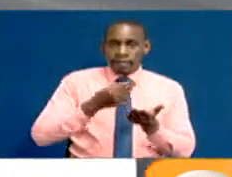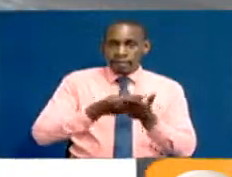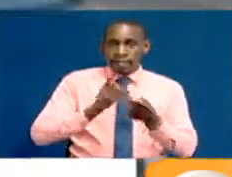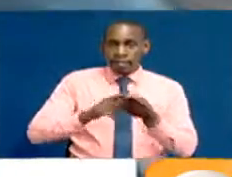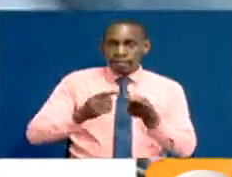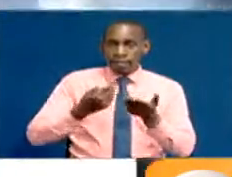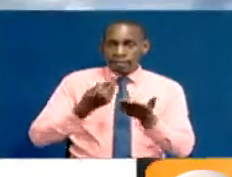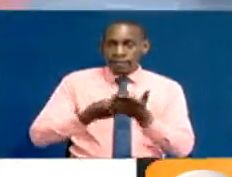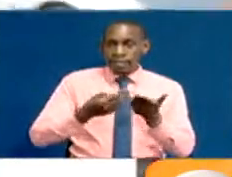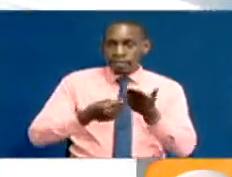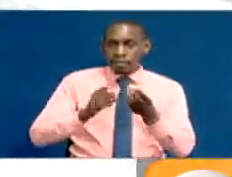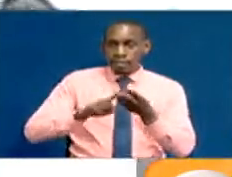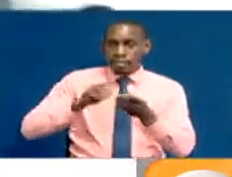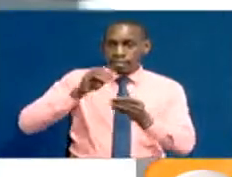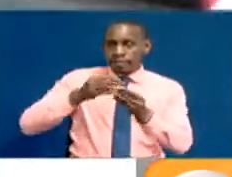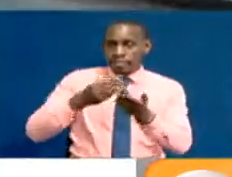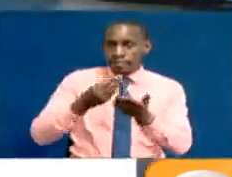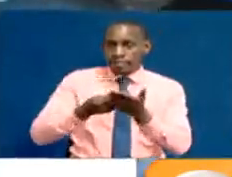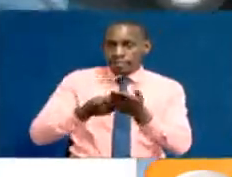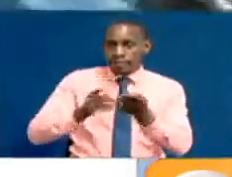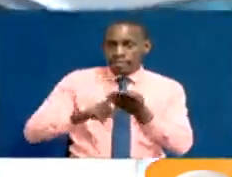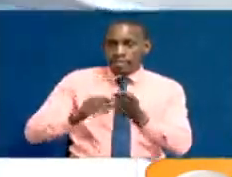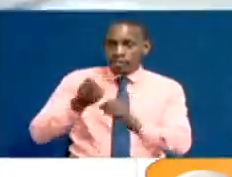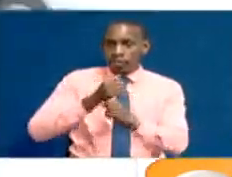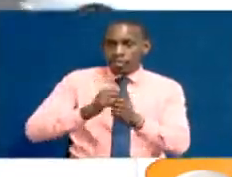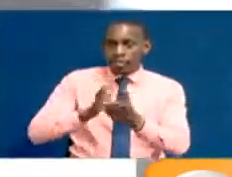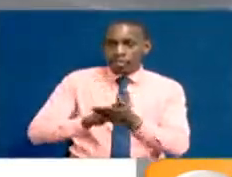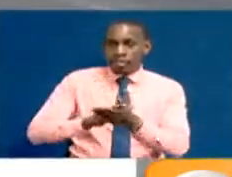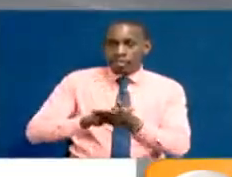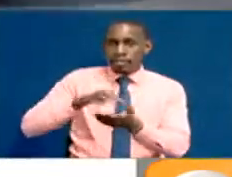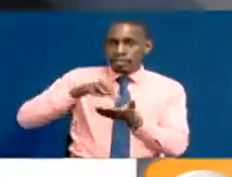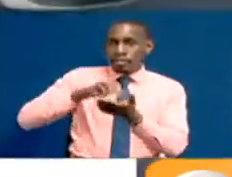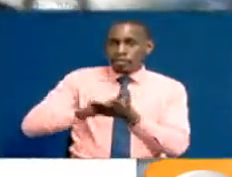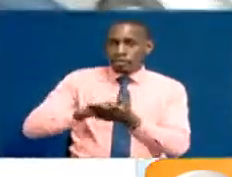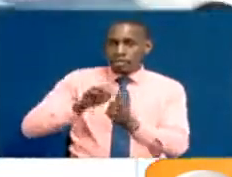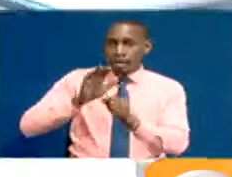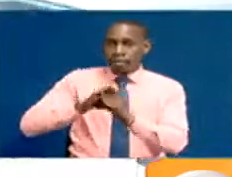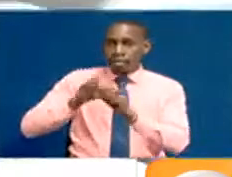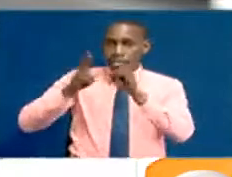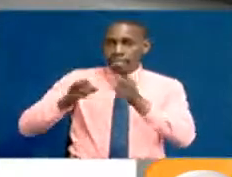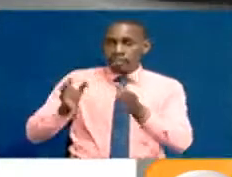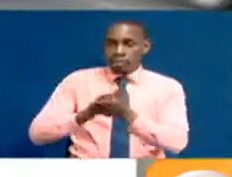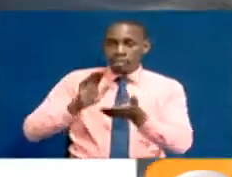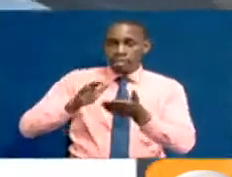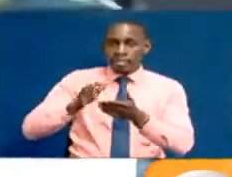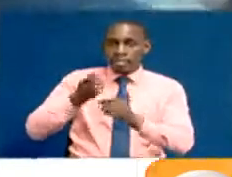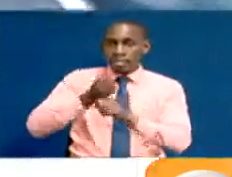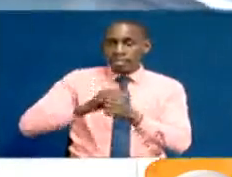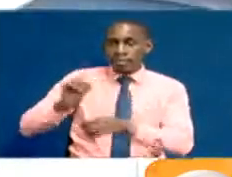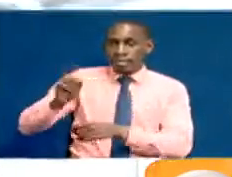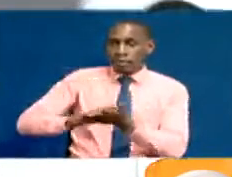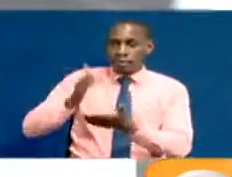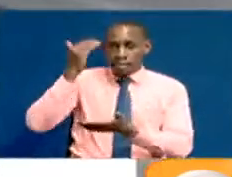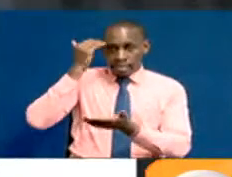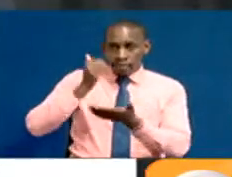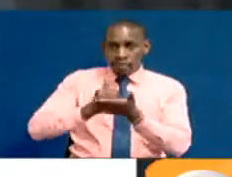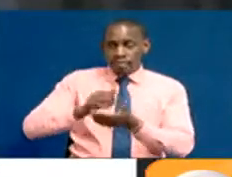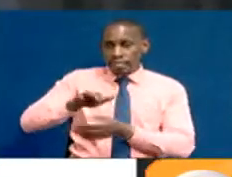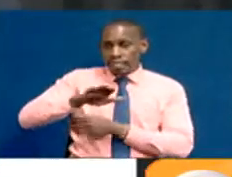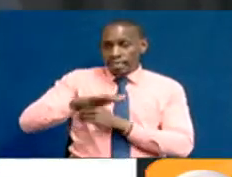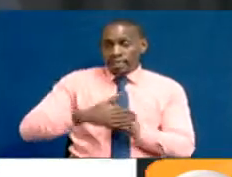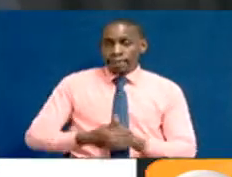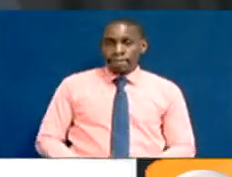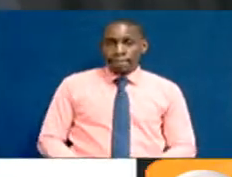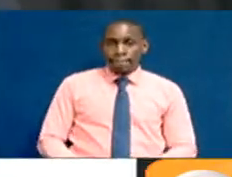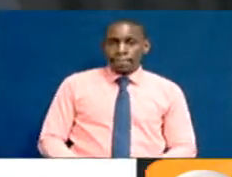technology, investment funds, and creating conditions for more multinationals to make Nairobi their regional headquarters. We have